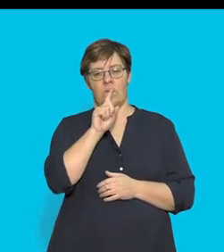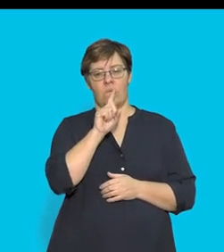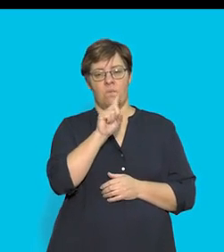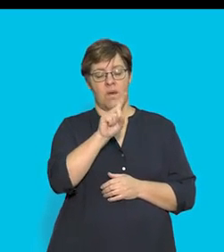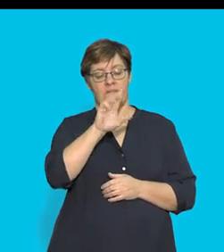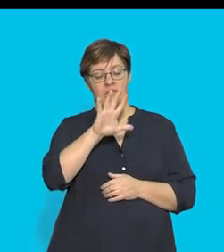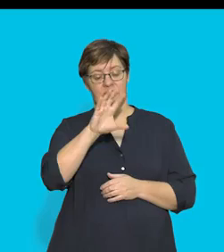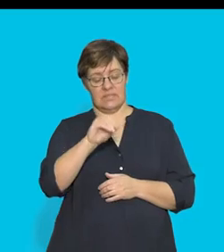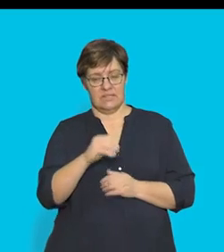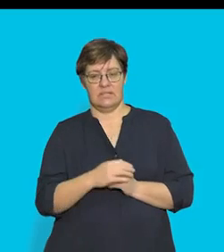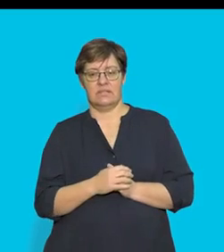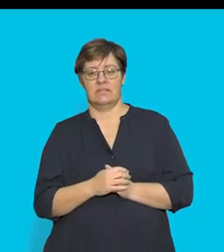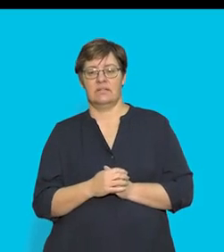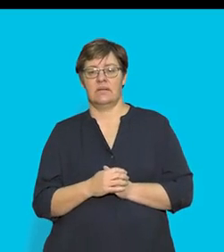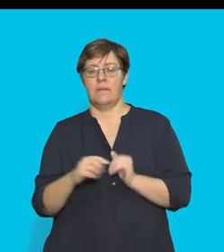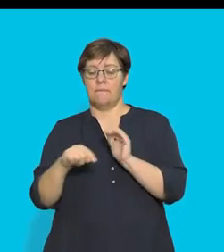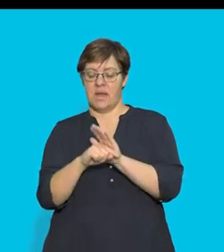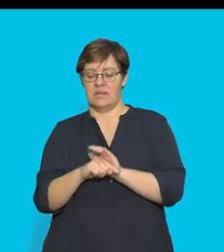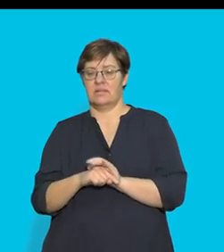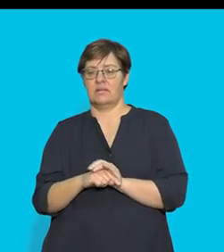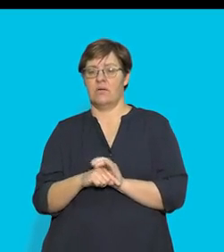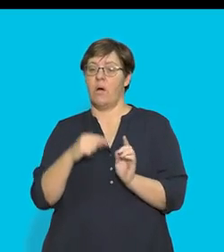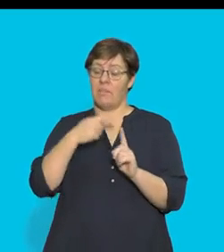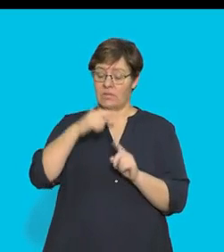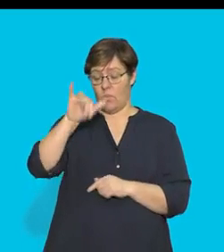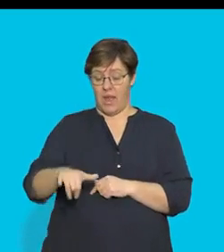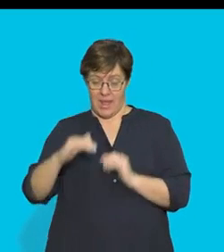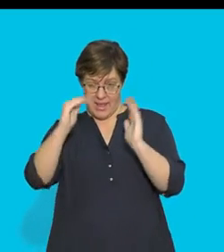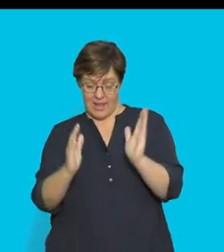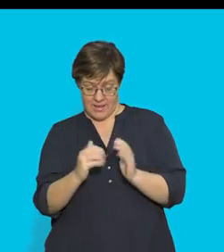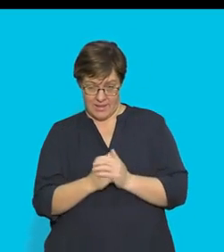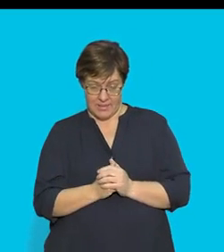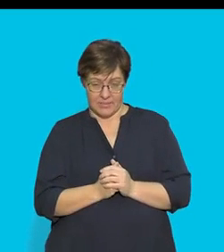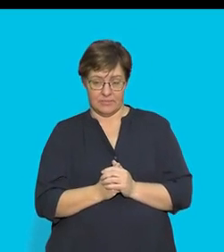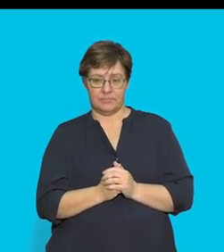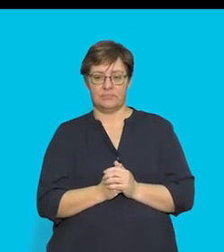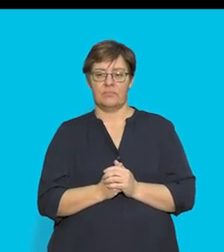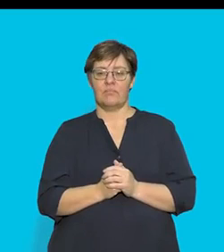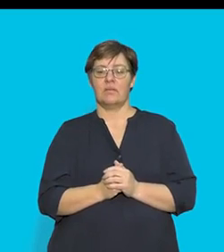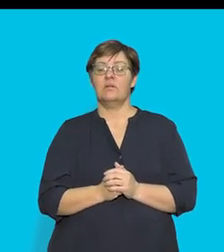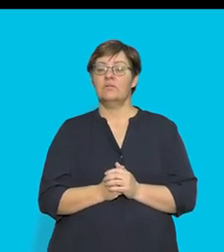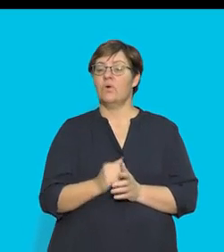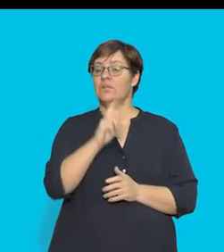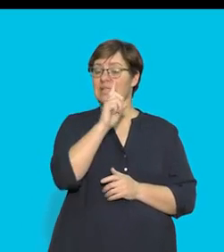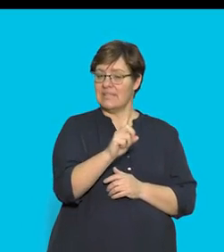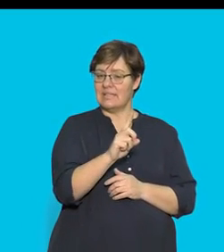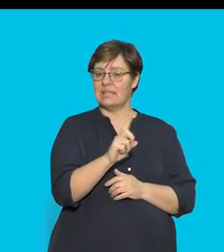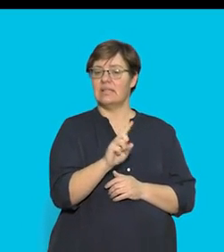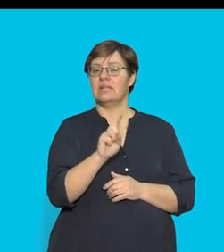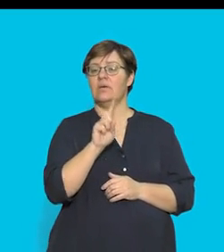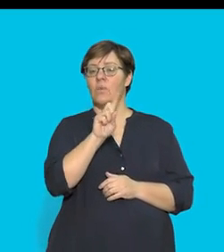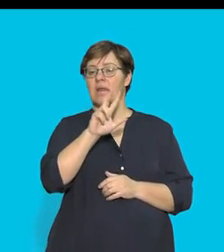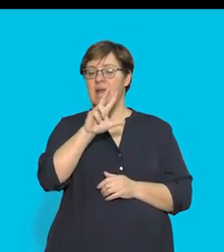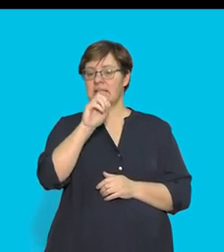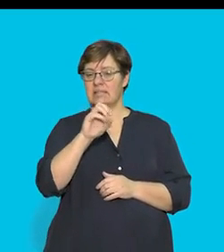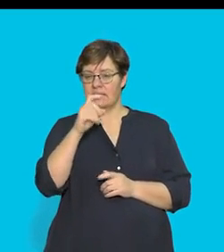150, and we have that Y. So basically, angle D is going to equal to 180 minus 50, which will give us